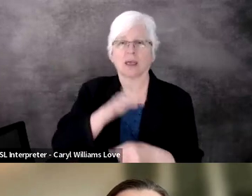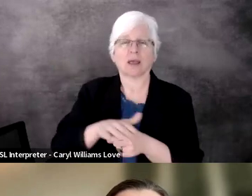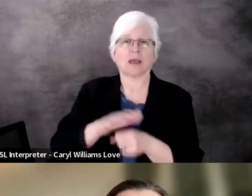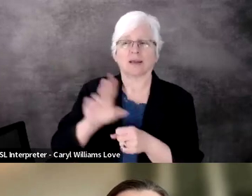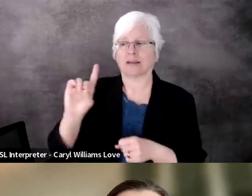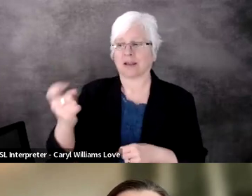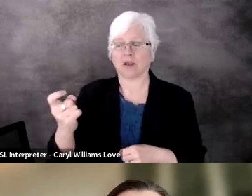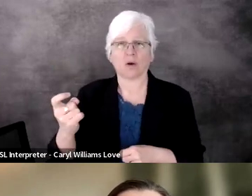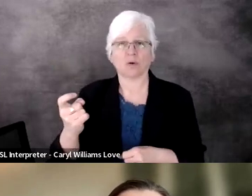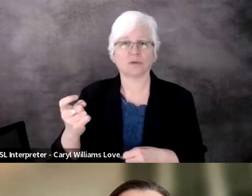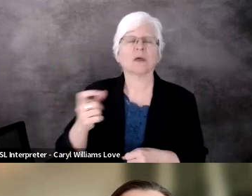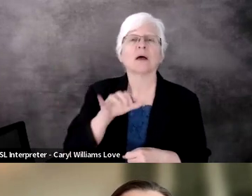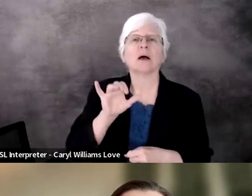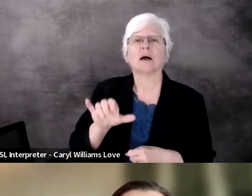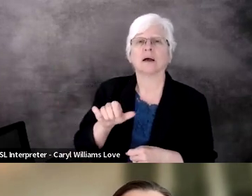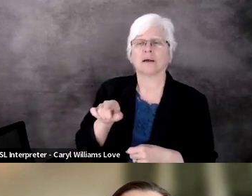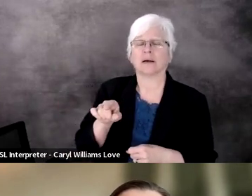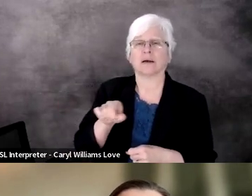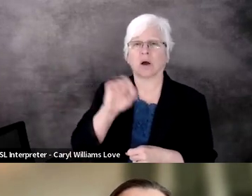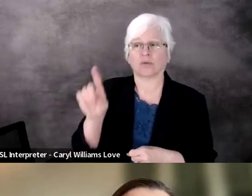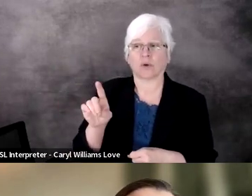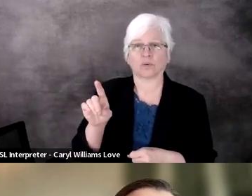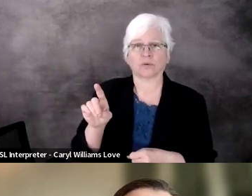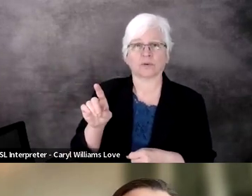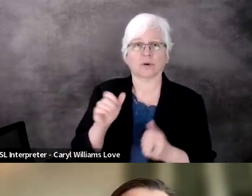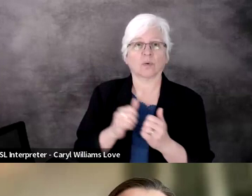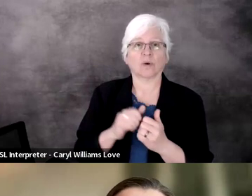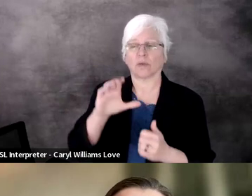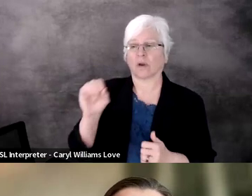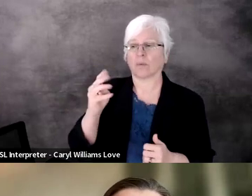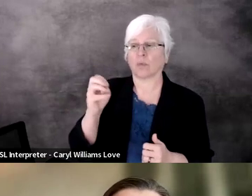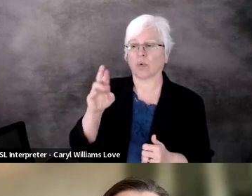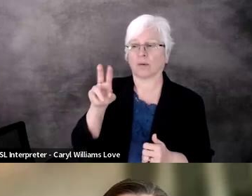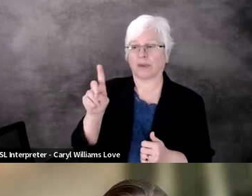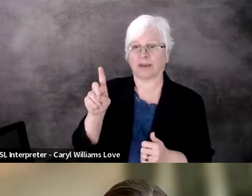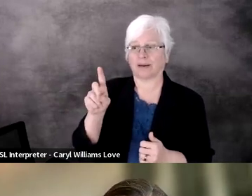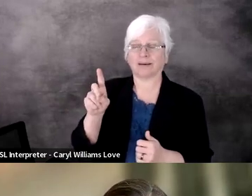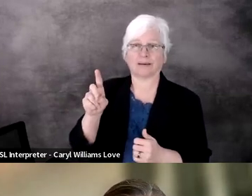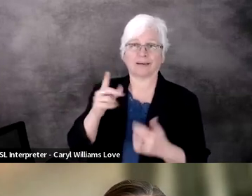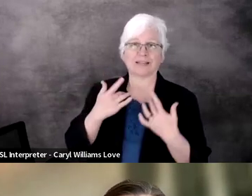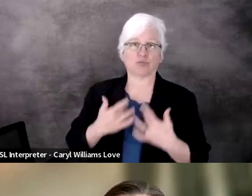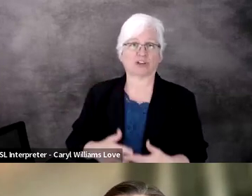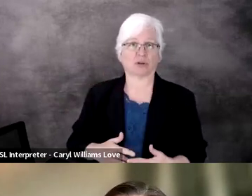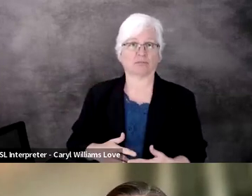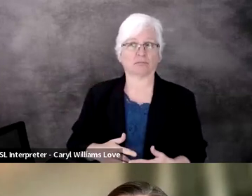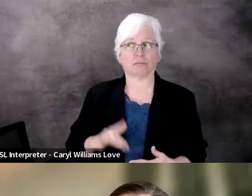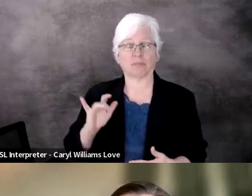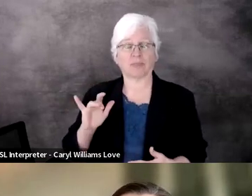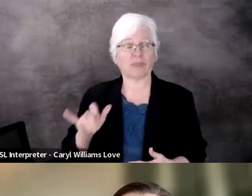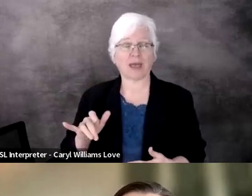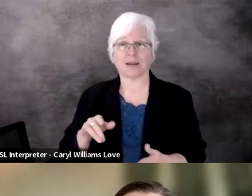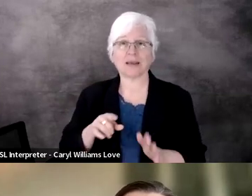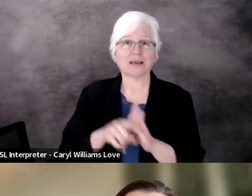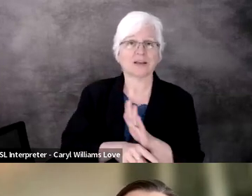have overdose with comorbid depression, and that is a suicide gesture,